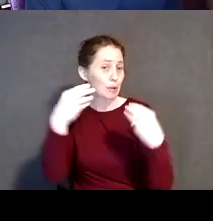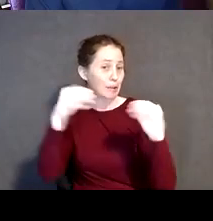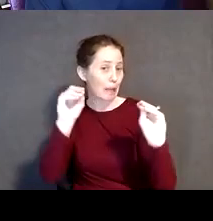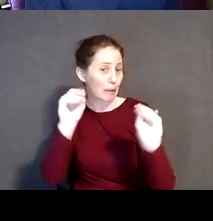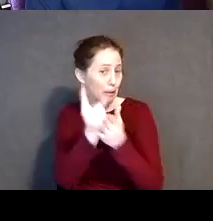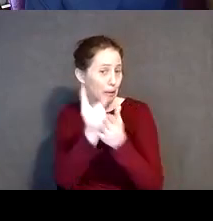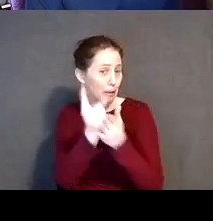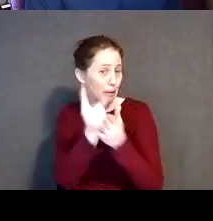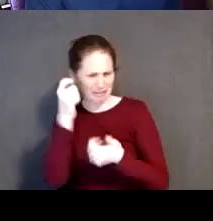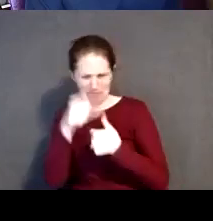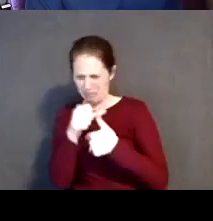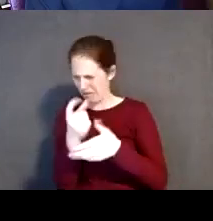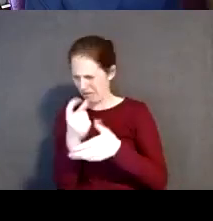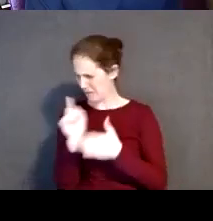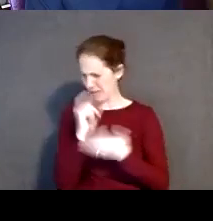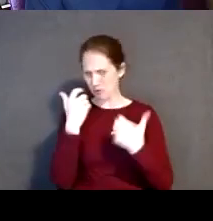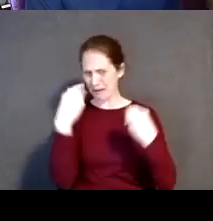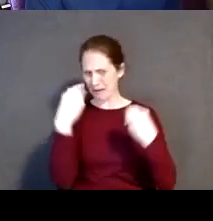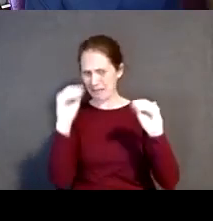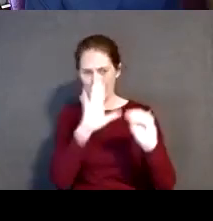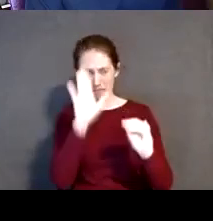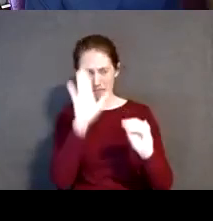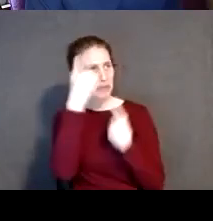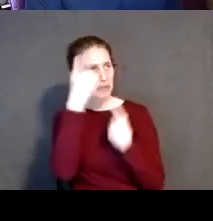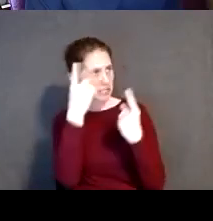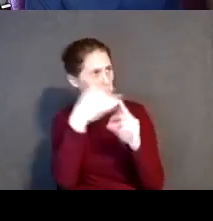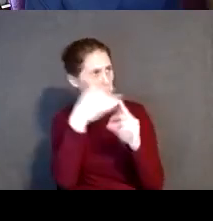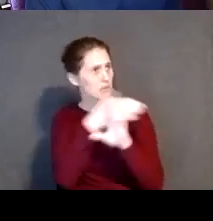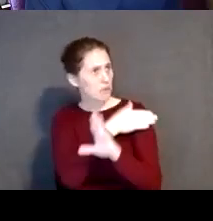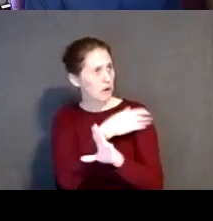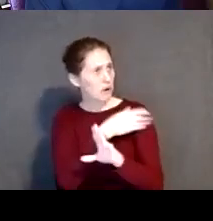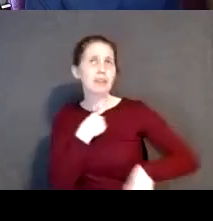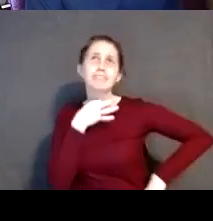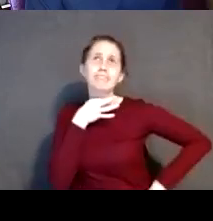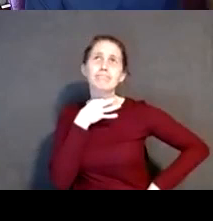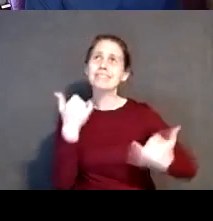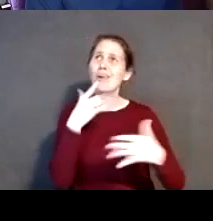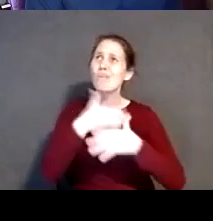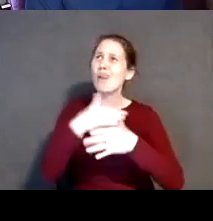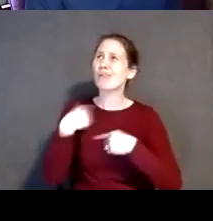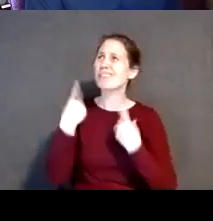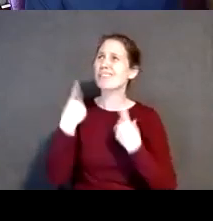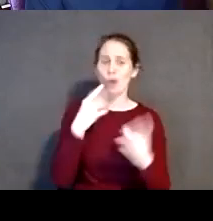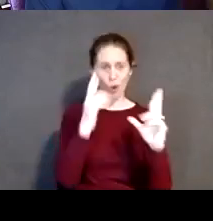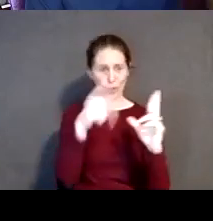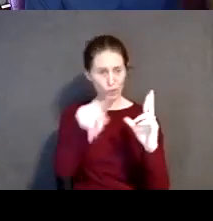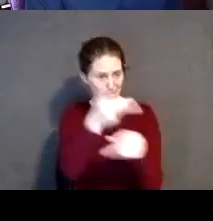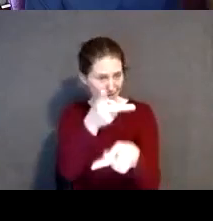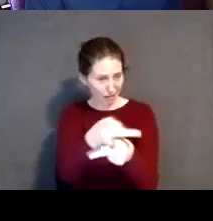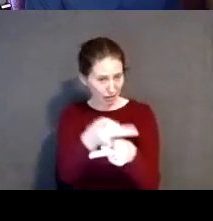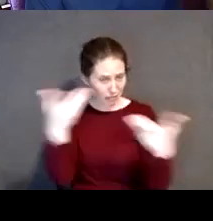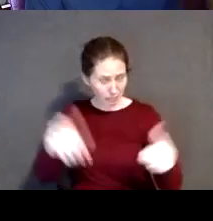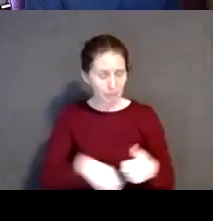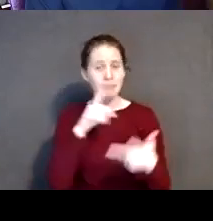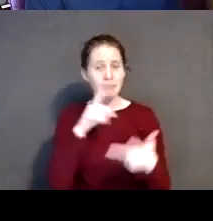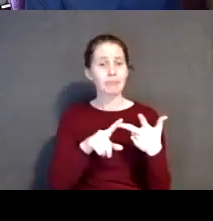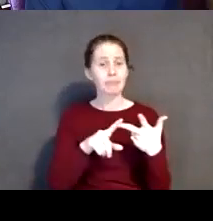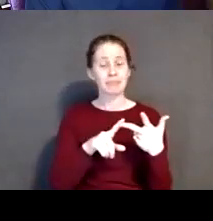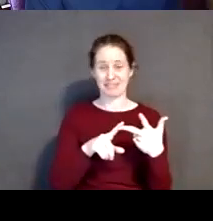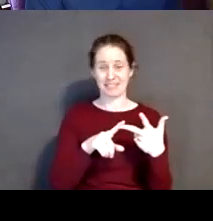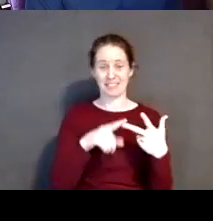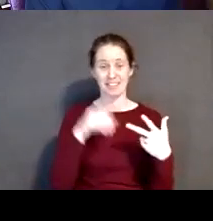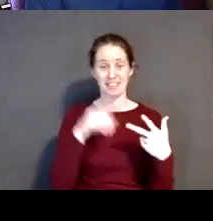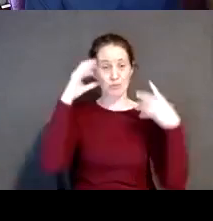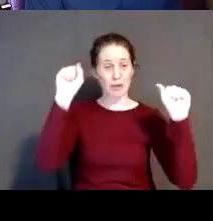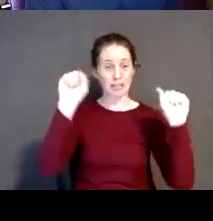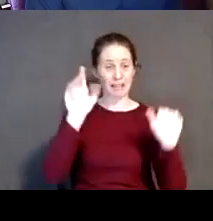honestly never considered this before, and it's been really bothering me since, so I hope you're all taken care of. To President Kale Smith,